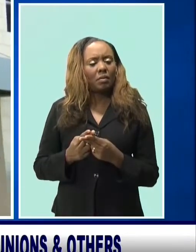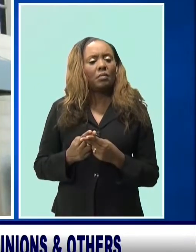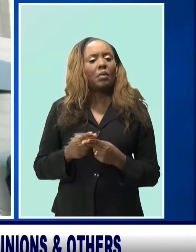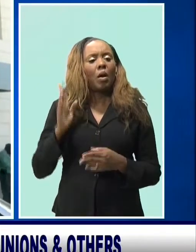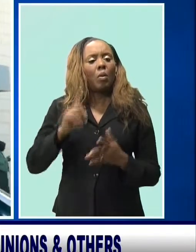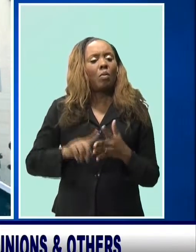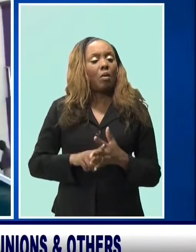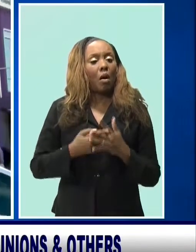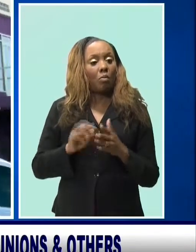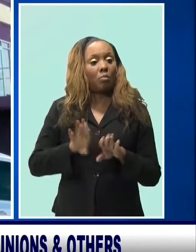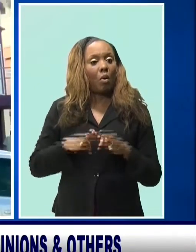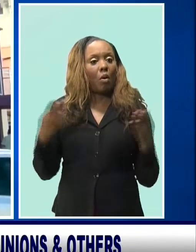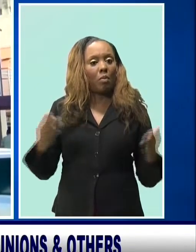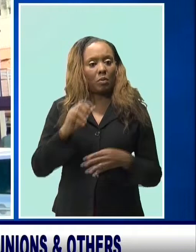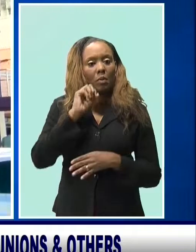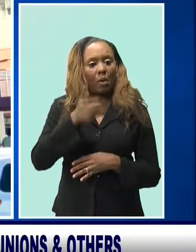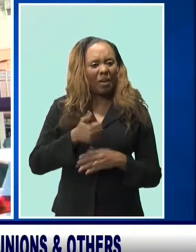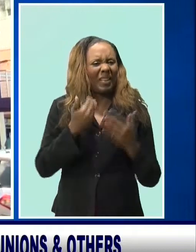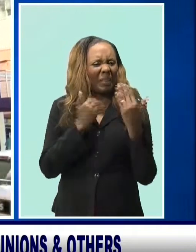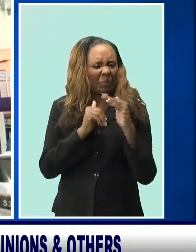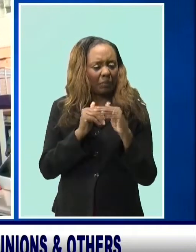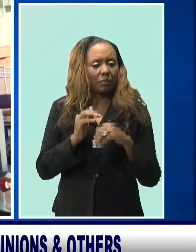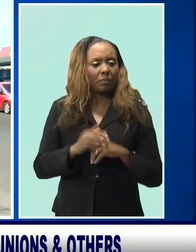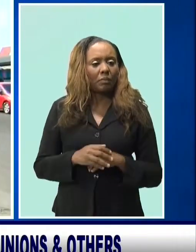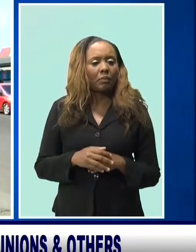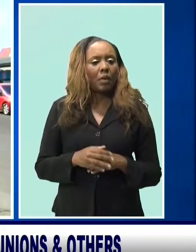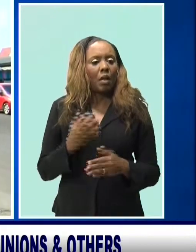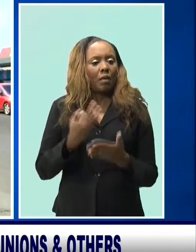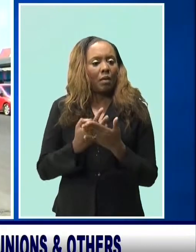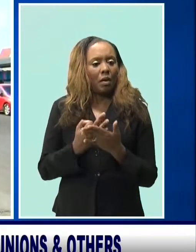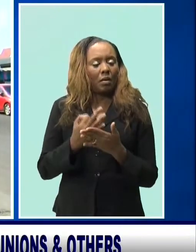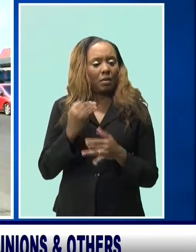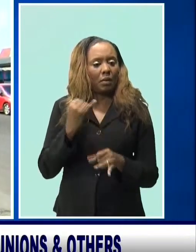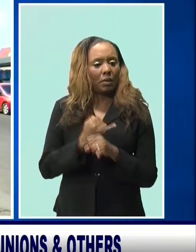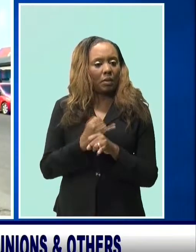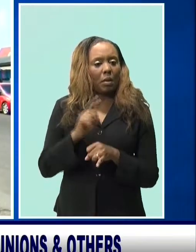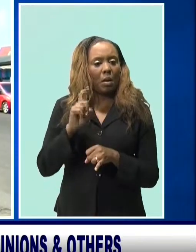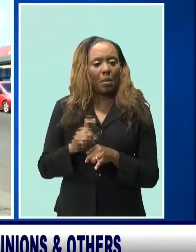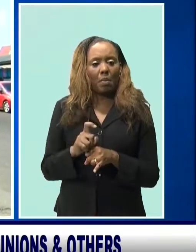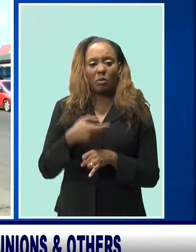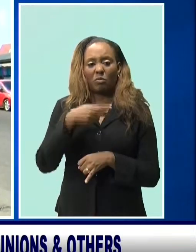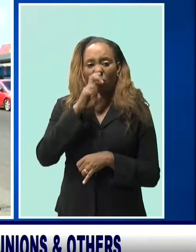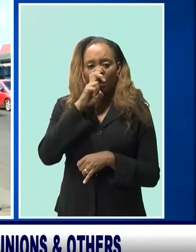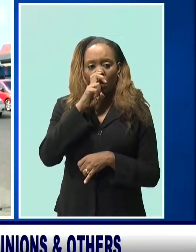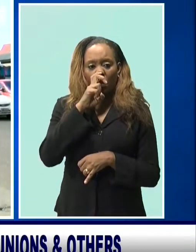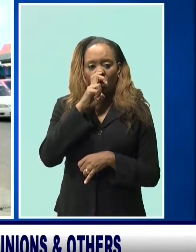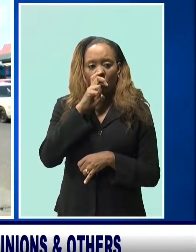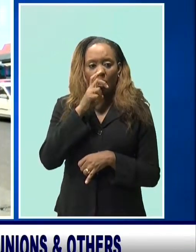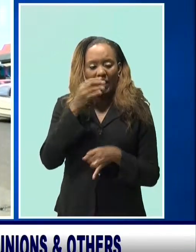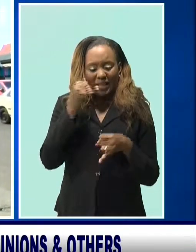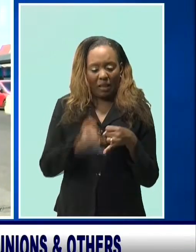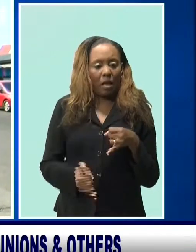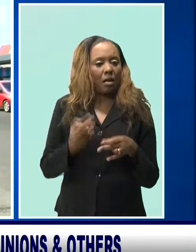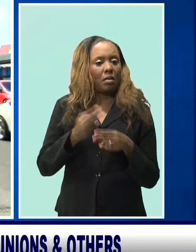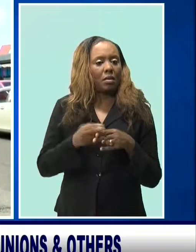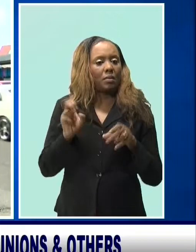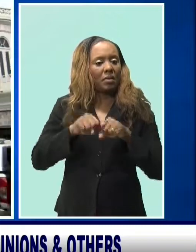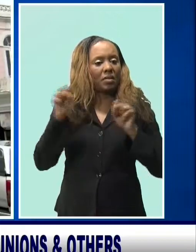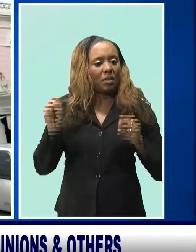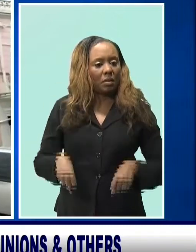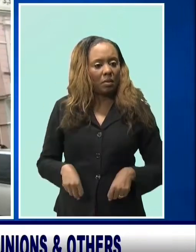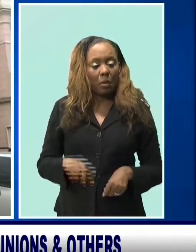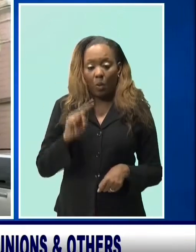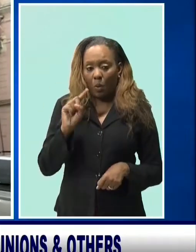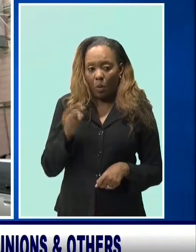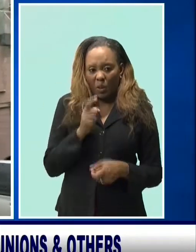basis from tomorrow. Among the measures, the financial institutions must strictly adhere to the surname system to permit